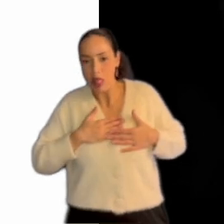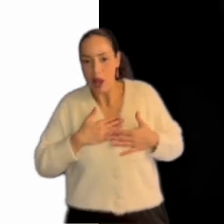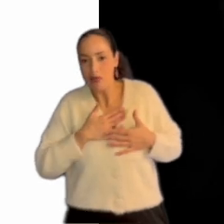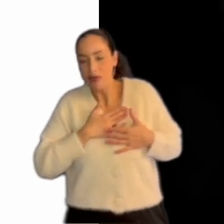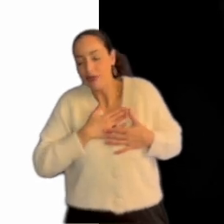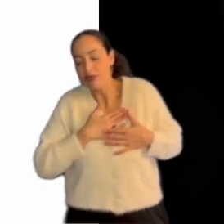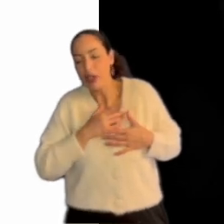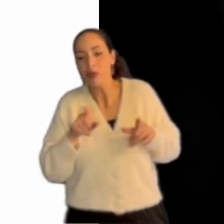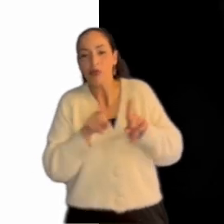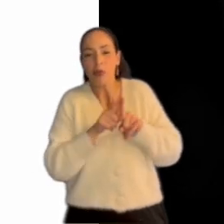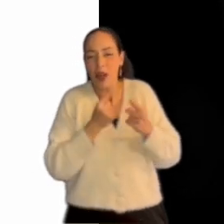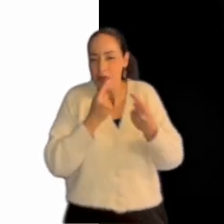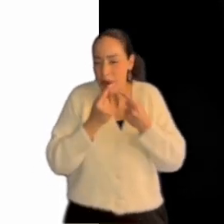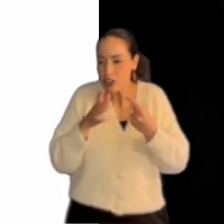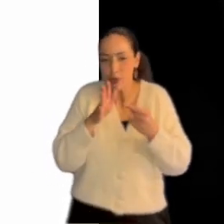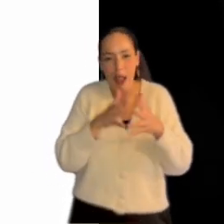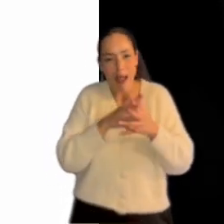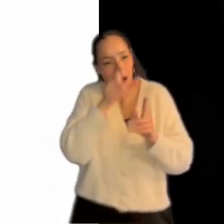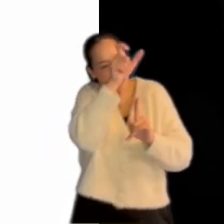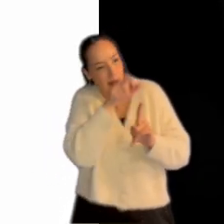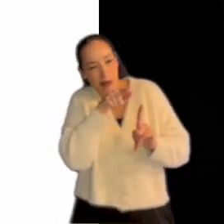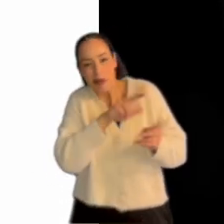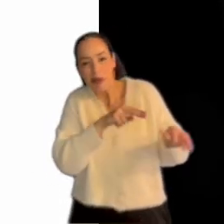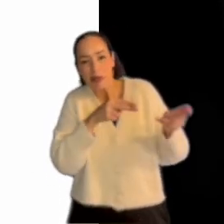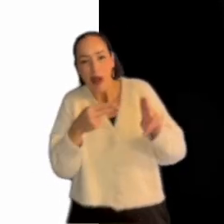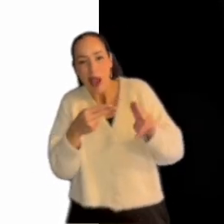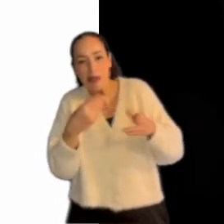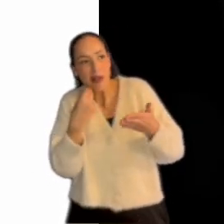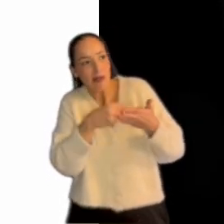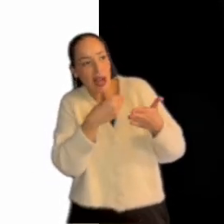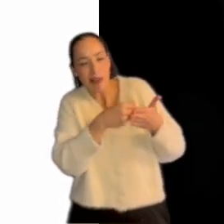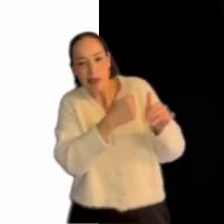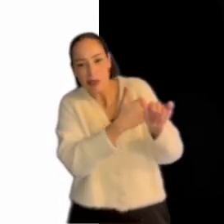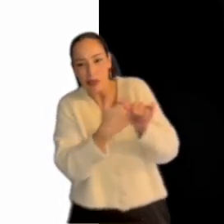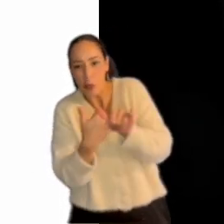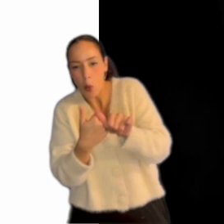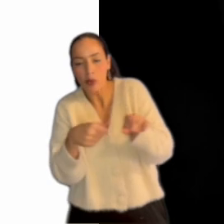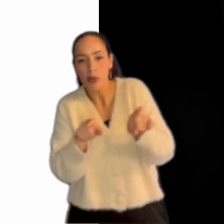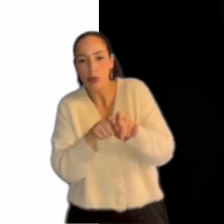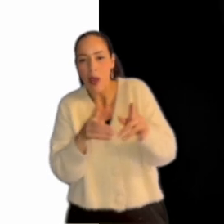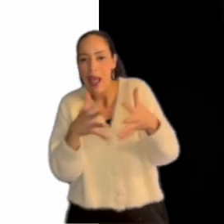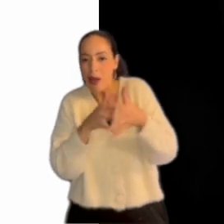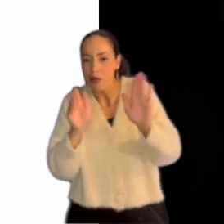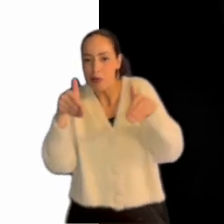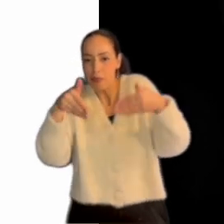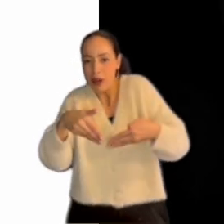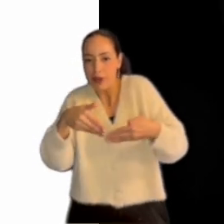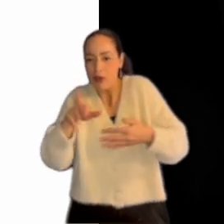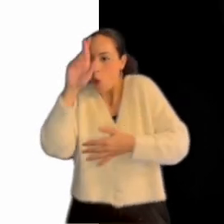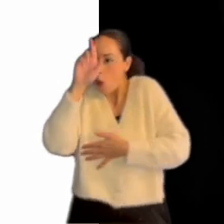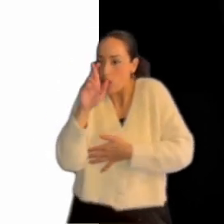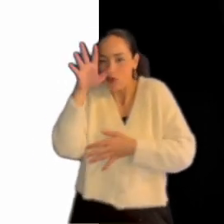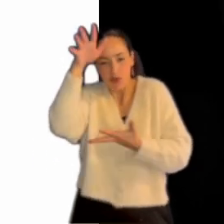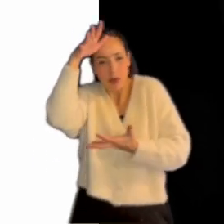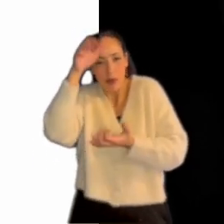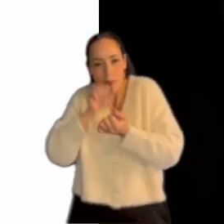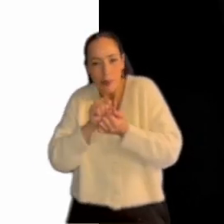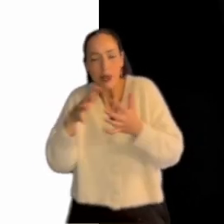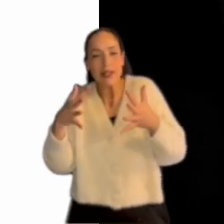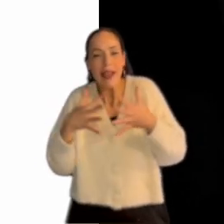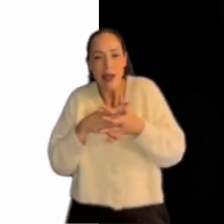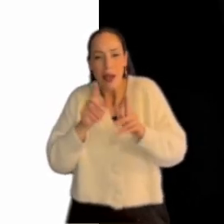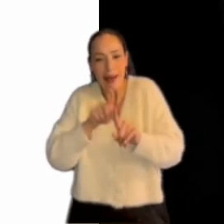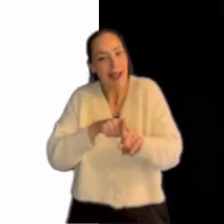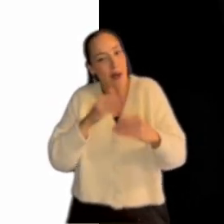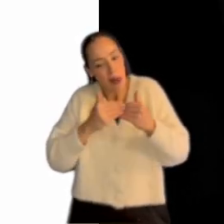about the circumstances of their death, for financial support, for how they would be buried, honoured and remembered, and for how long.